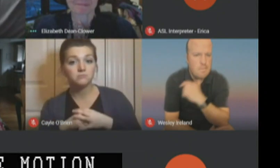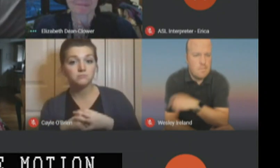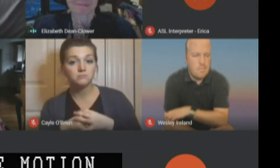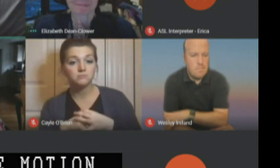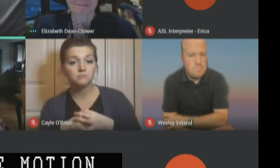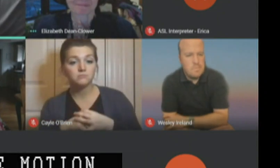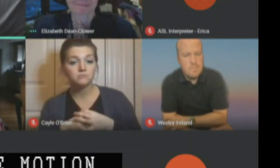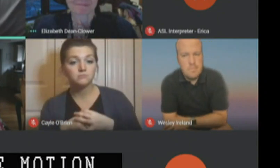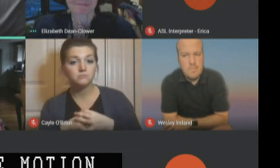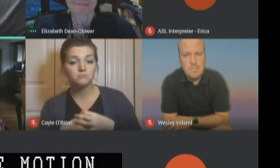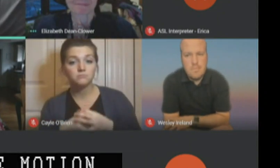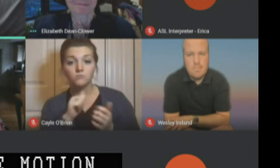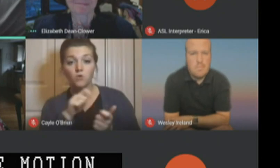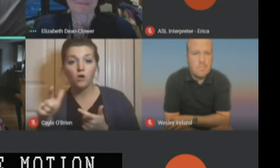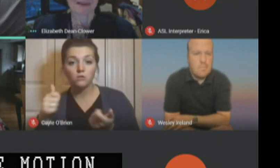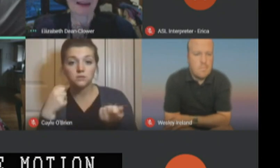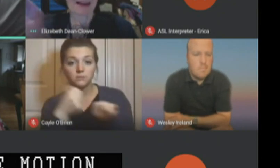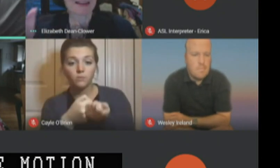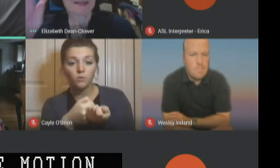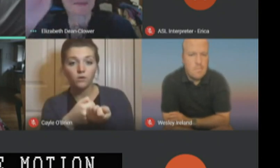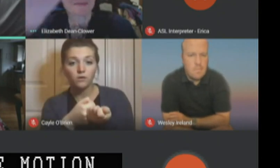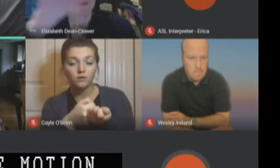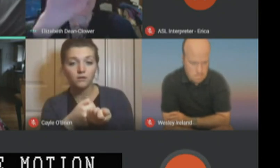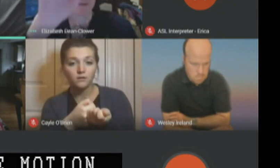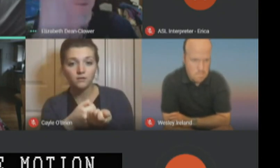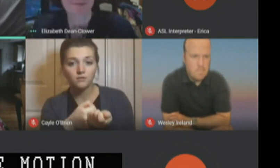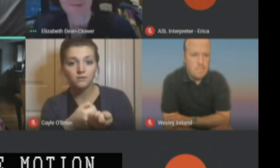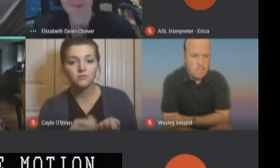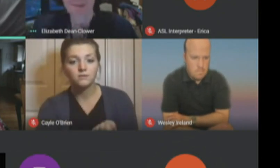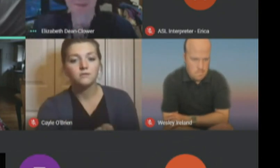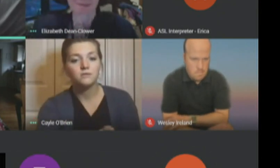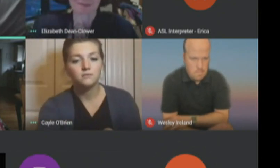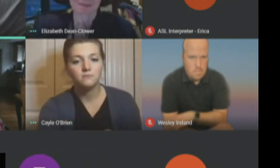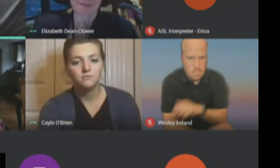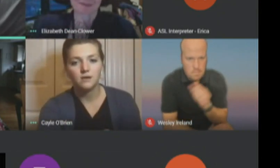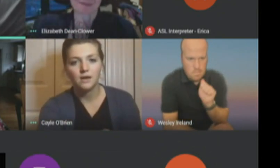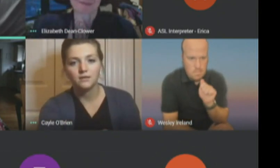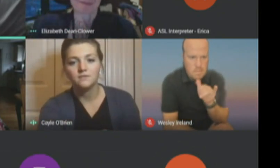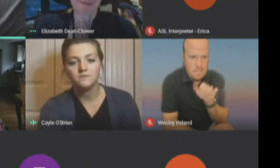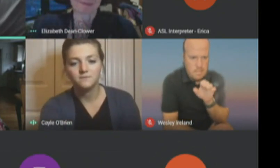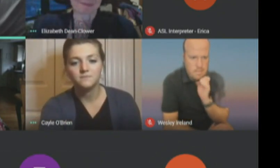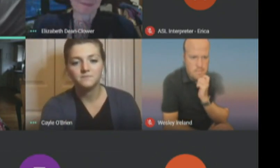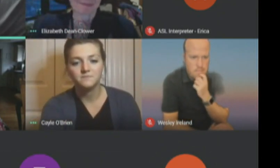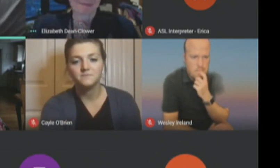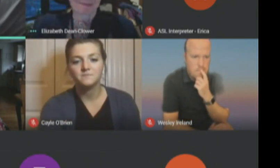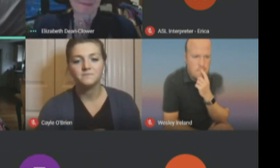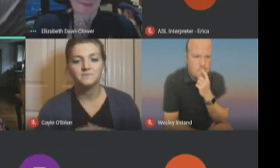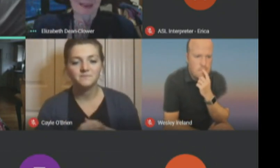All in favor? Aye. Aye. Aye. Aye.